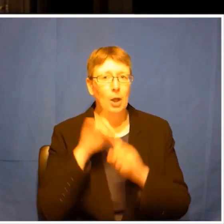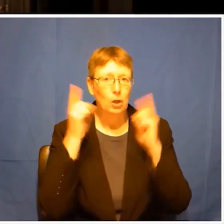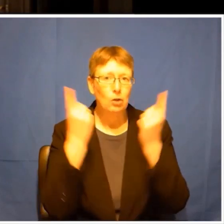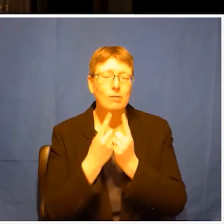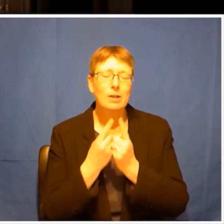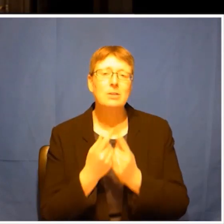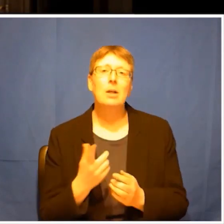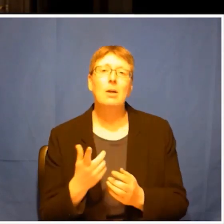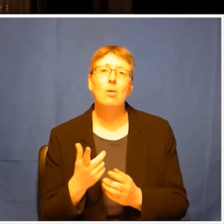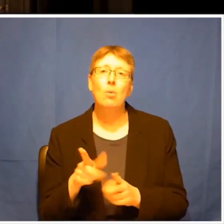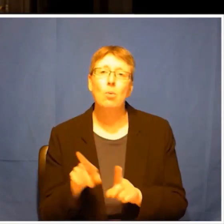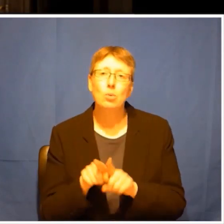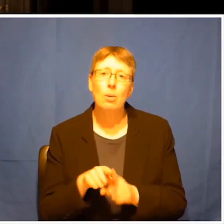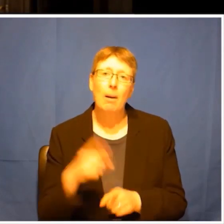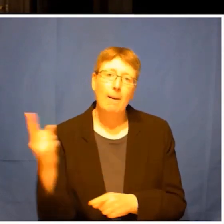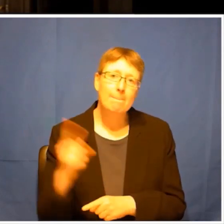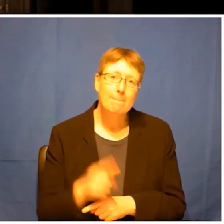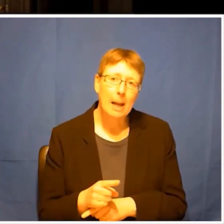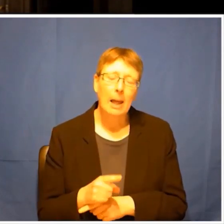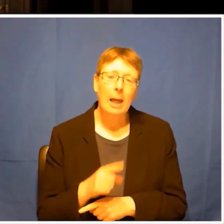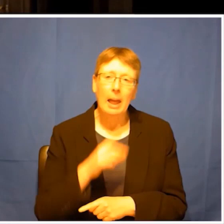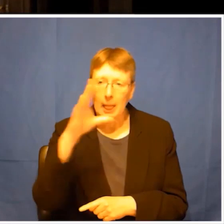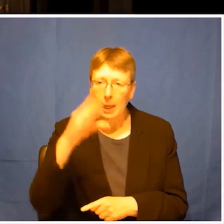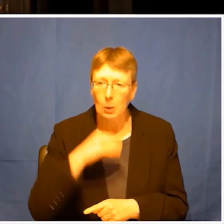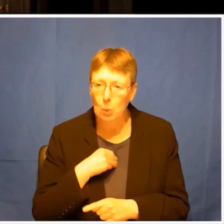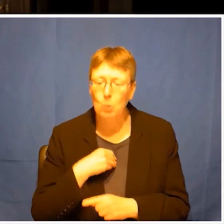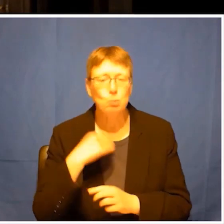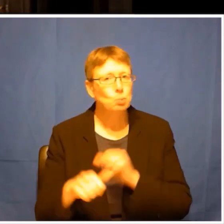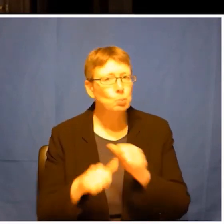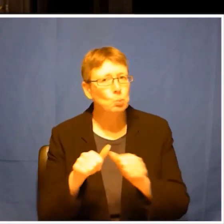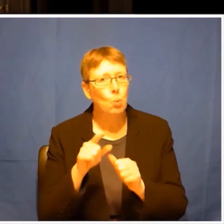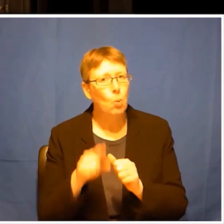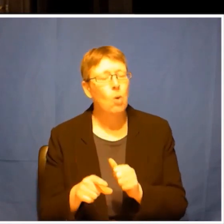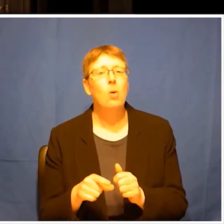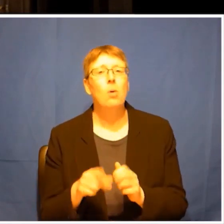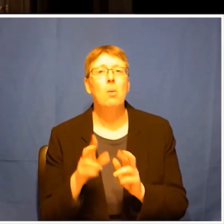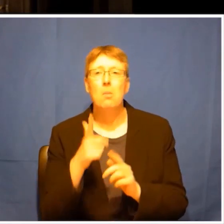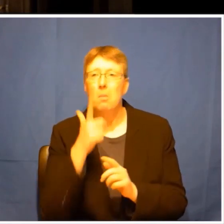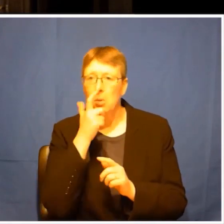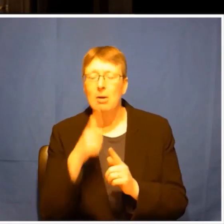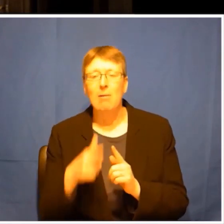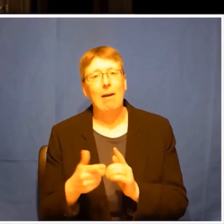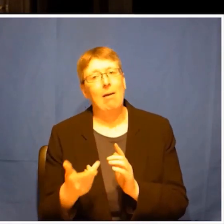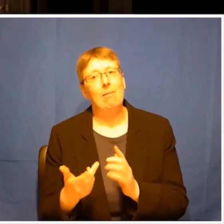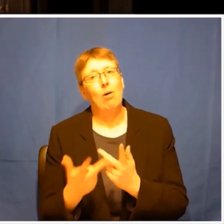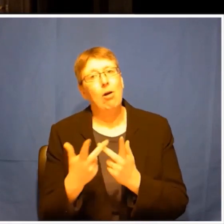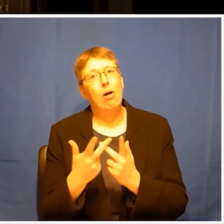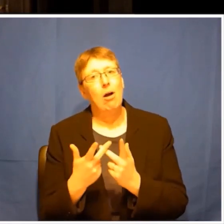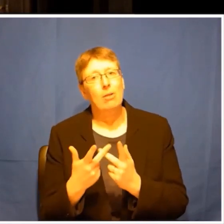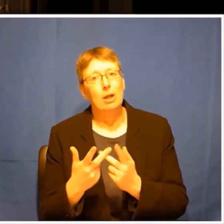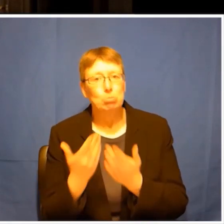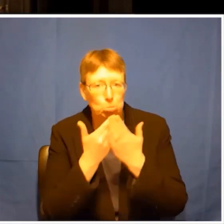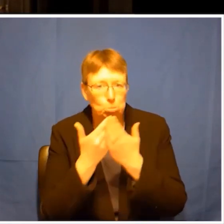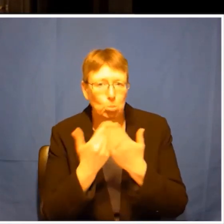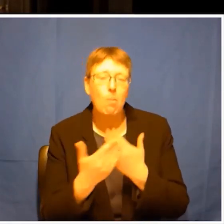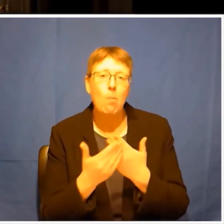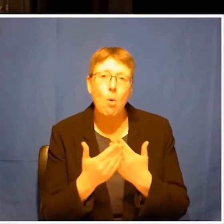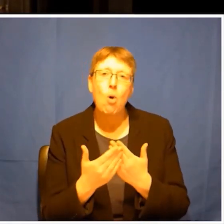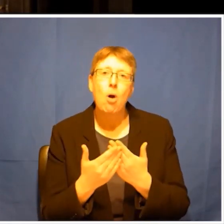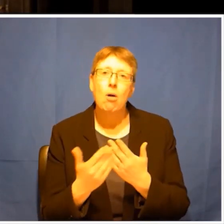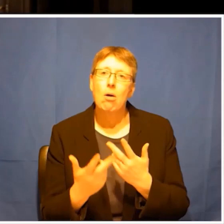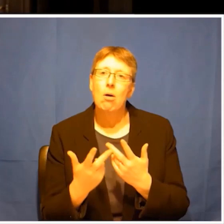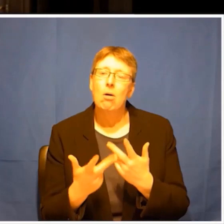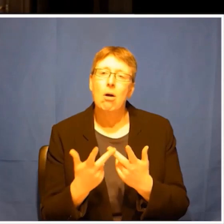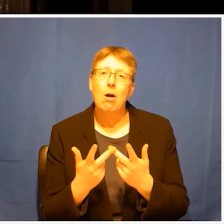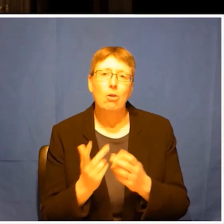university. We want you to come back and see us, tell us how you're getting on. Maybe you'll come back here and do yet another degree, or you'll come back here